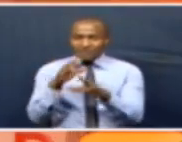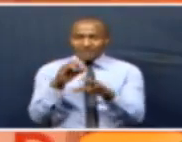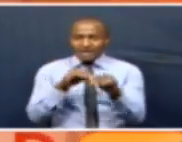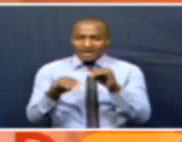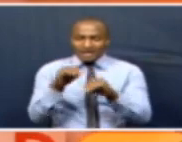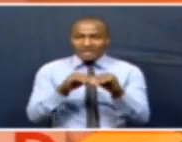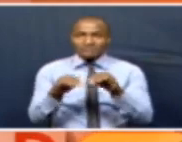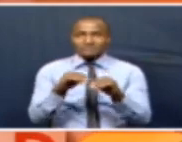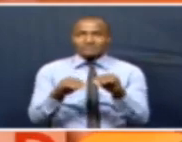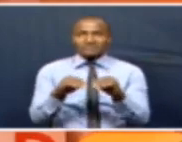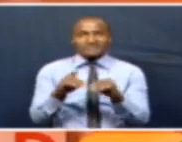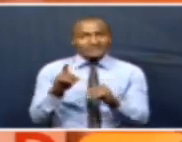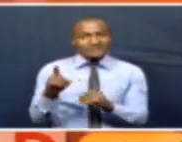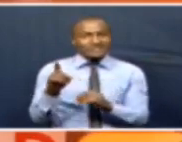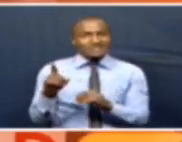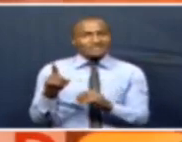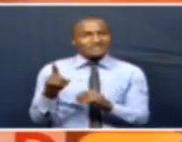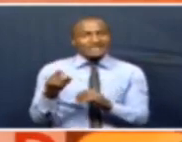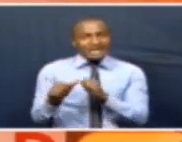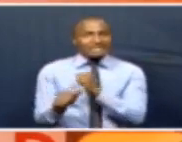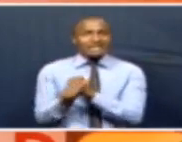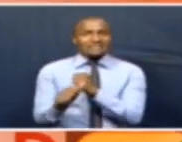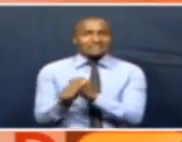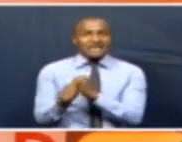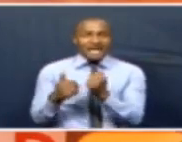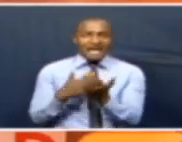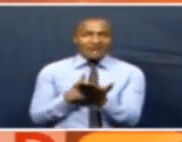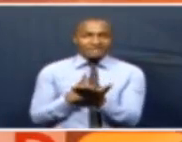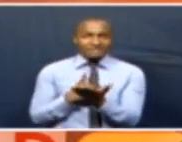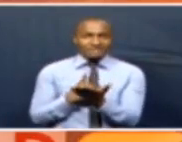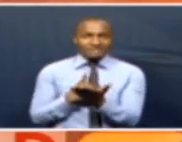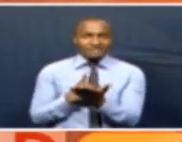very dangerous move, because that will mean